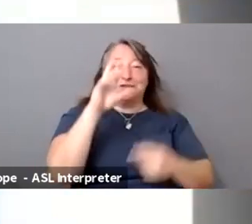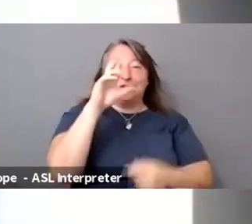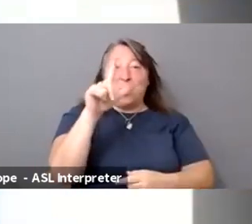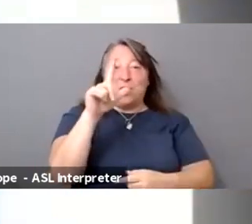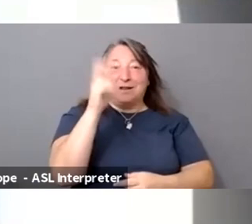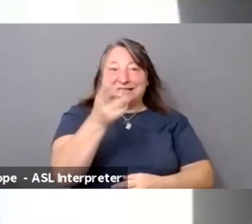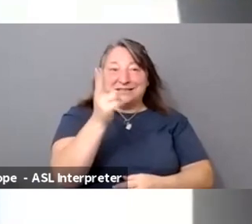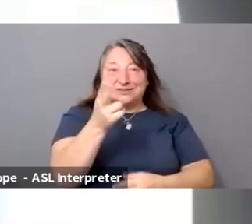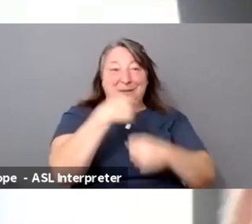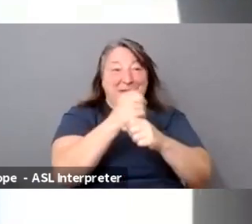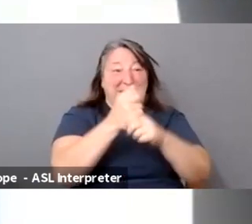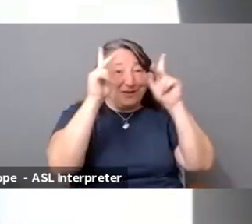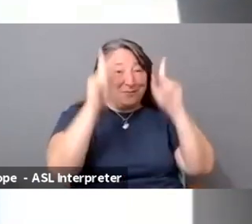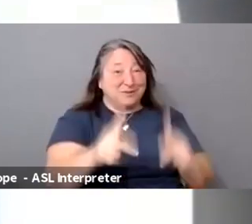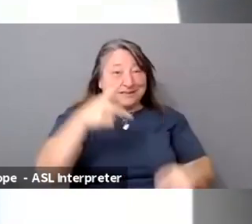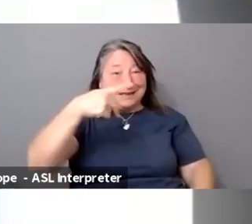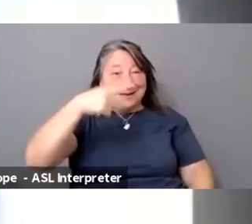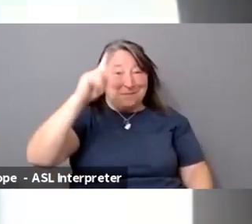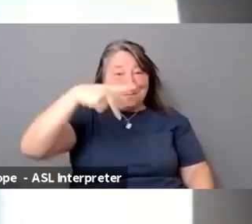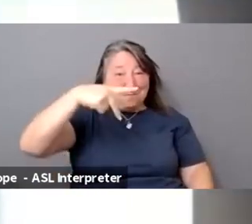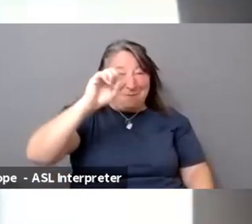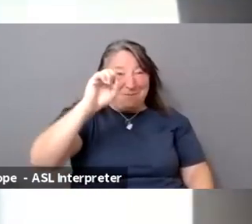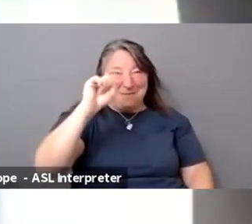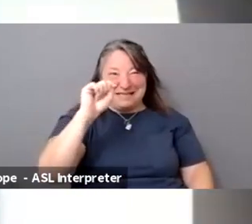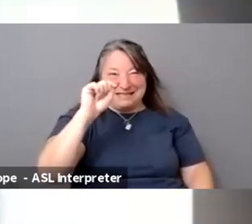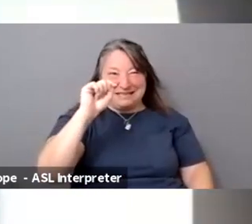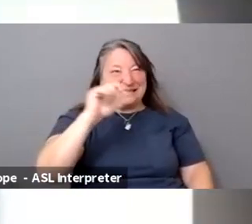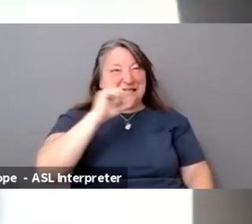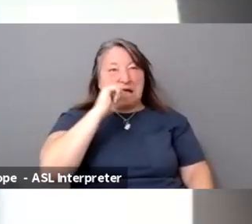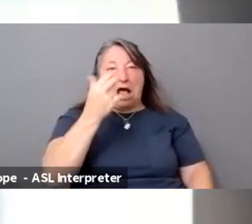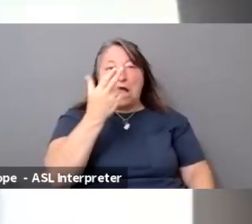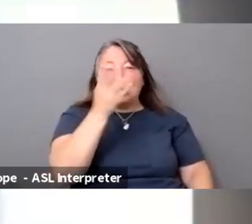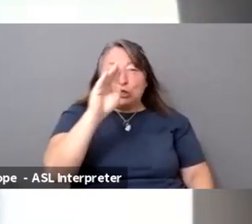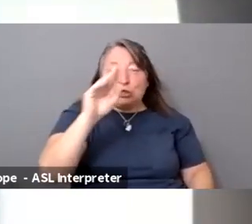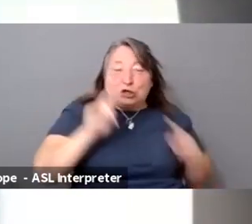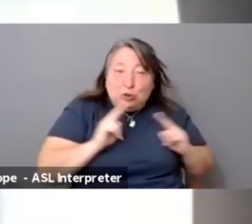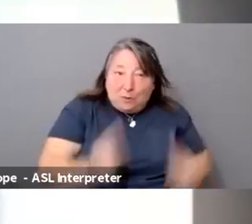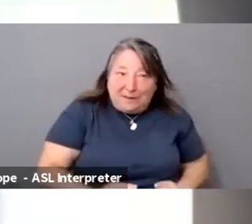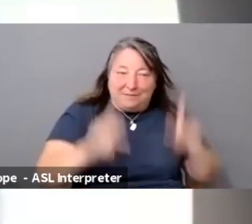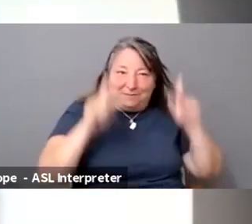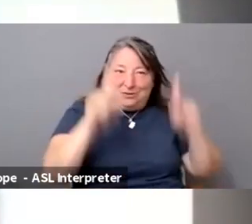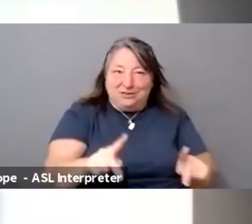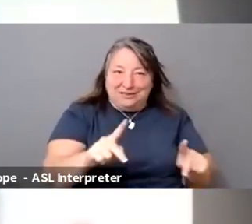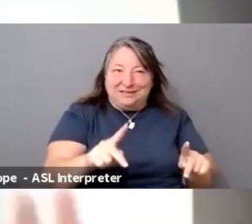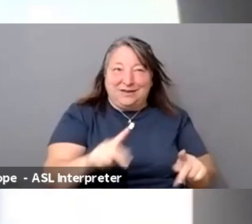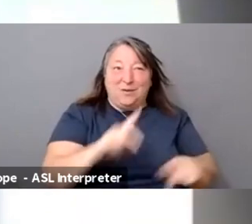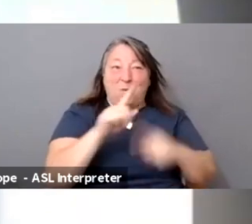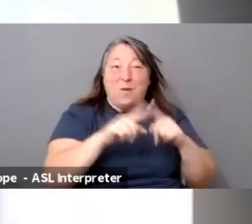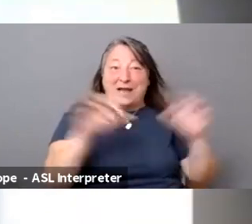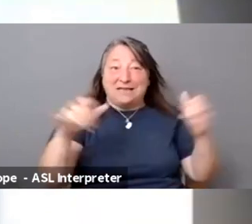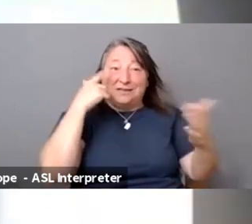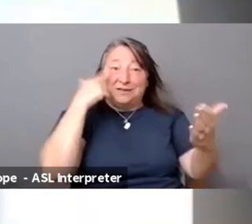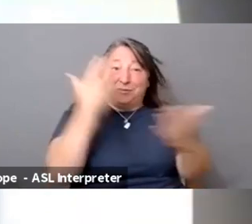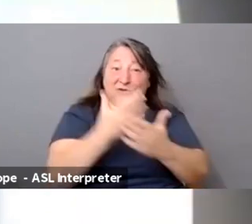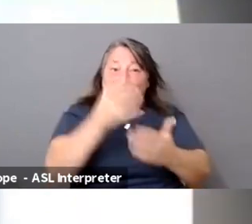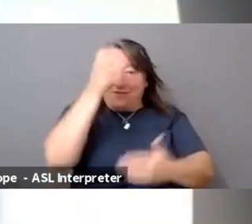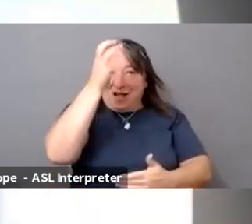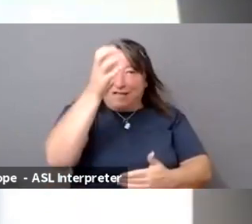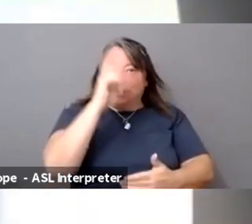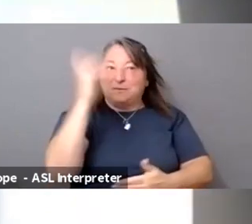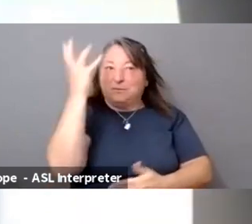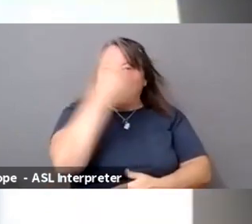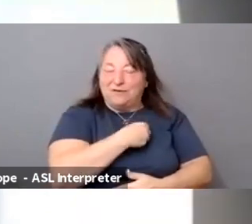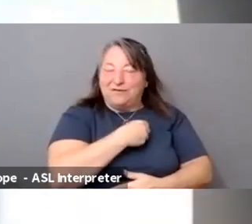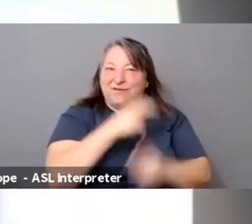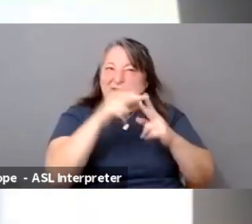puppet, a sort of non-human figure. And also when I did the proof of concept, it was quite beautiful too and very